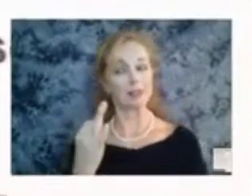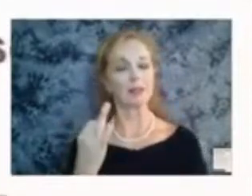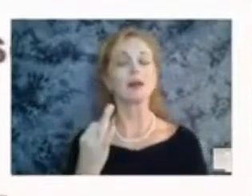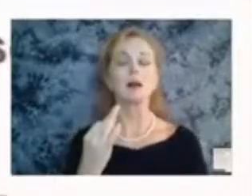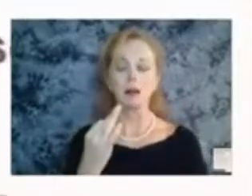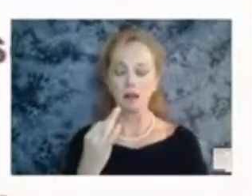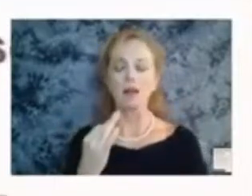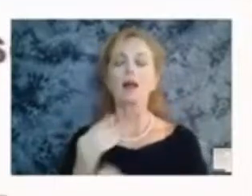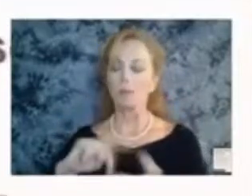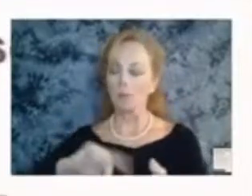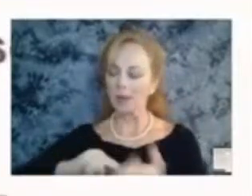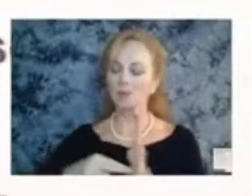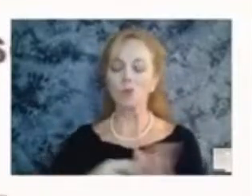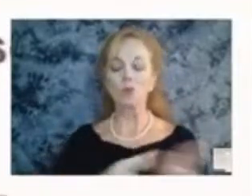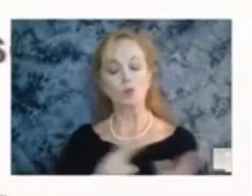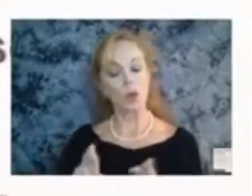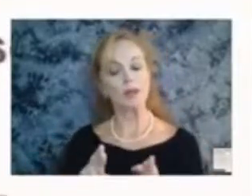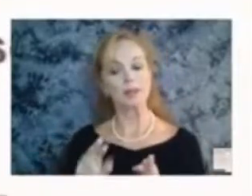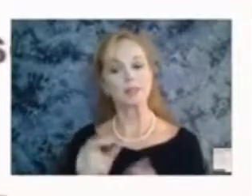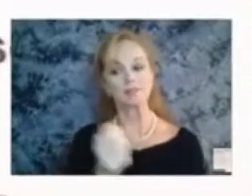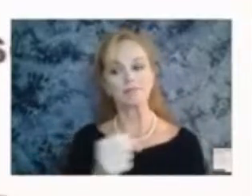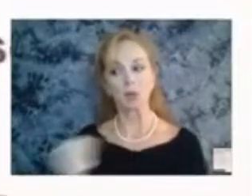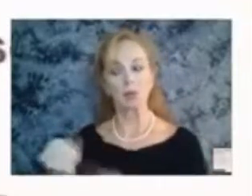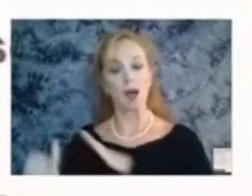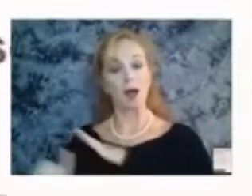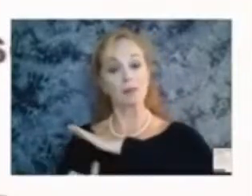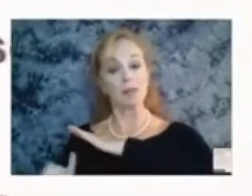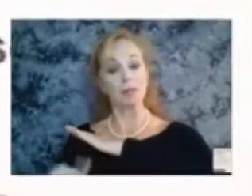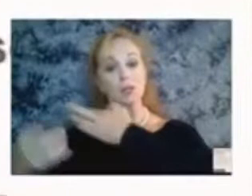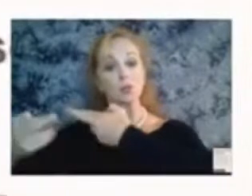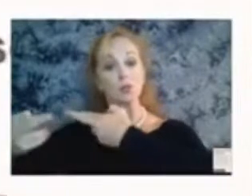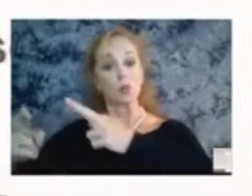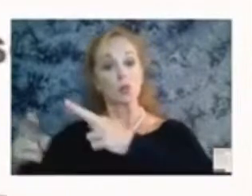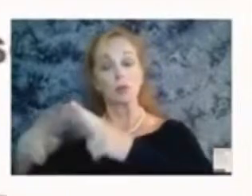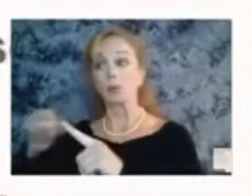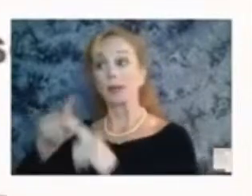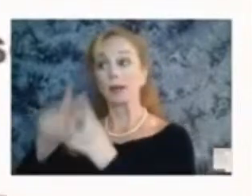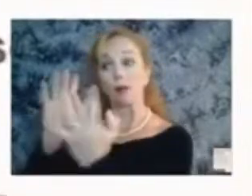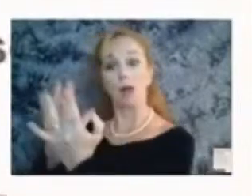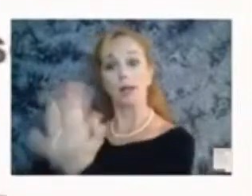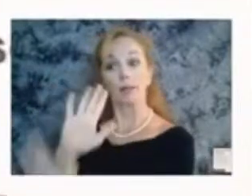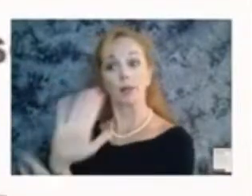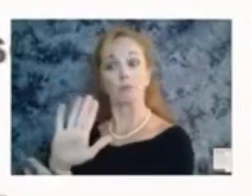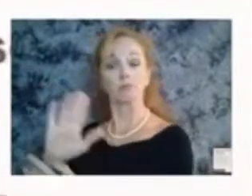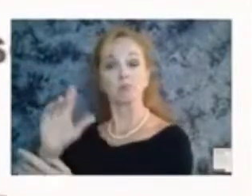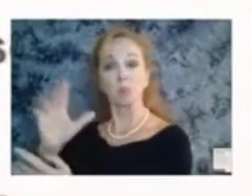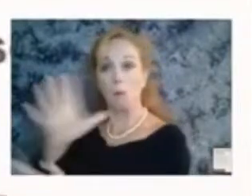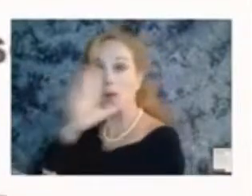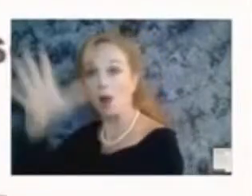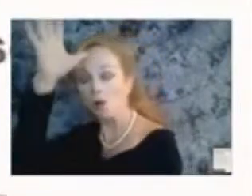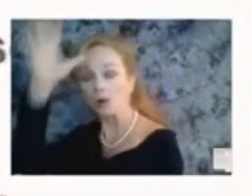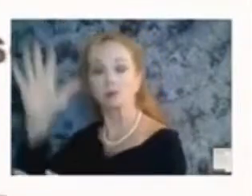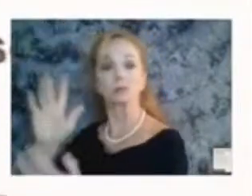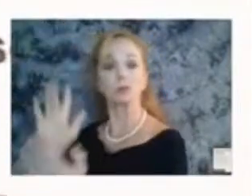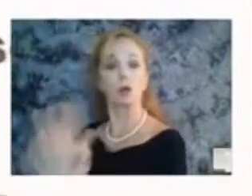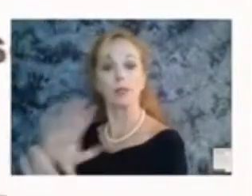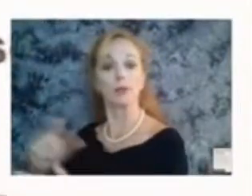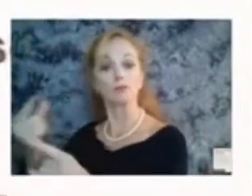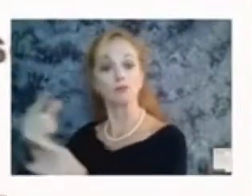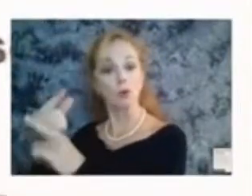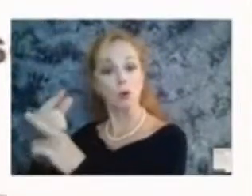our isolation rooms until we can contact parent or guardian to ensure that they're properly taken care of. So that